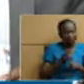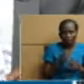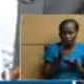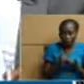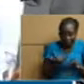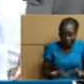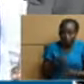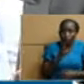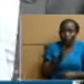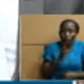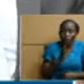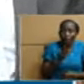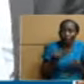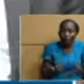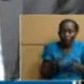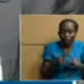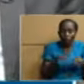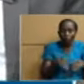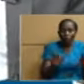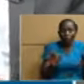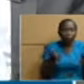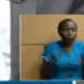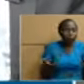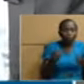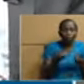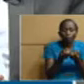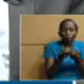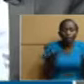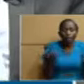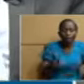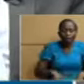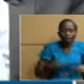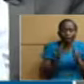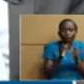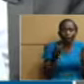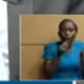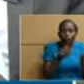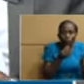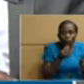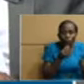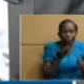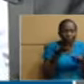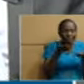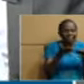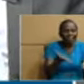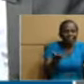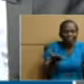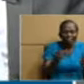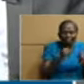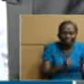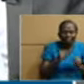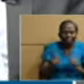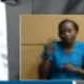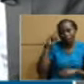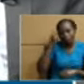speak now, their income has evaporated. Many of them are living without food. They are just struggling. So government